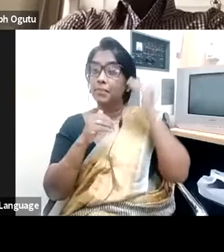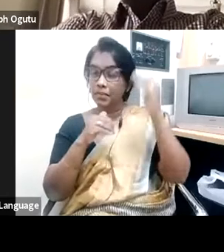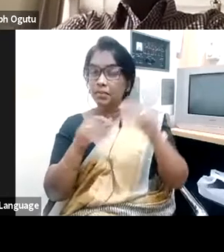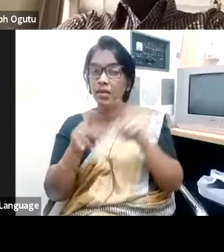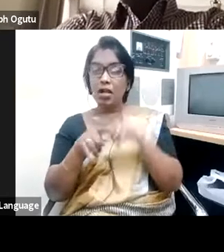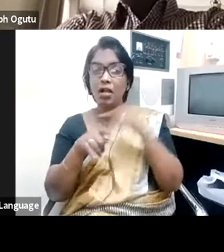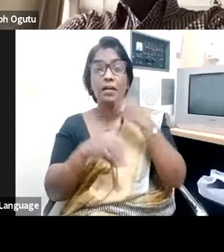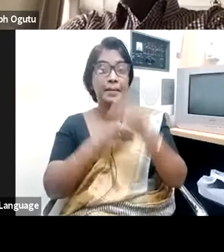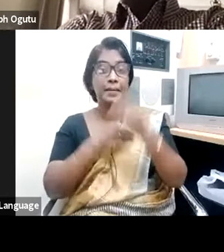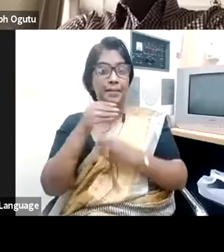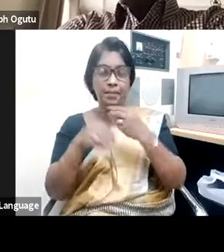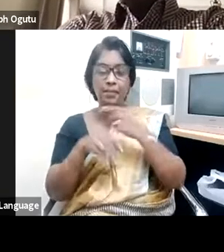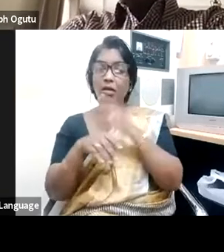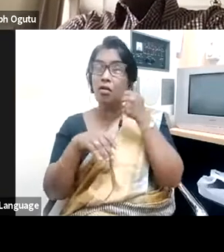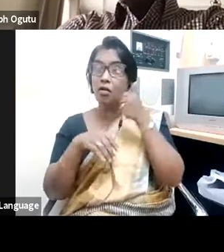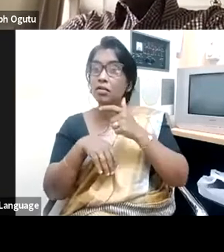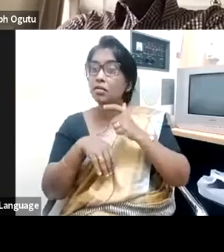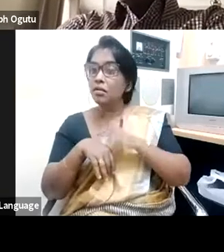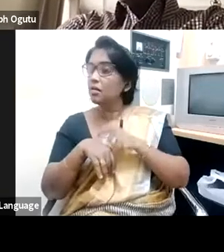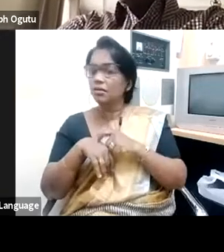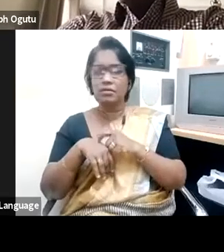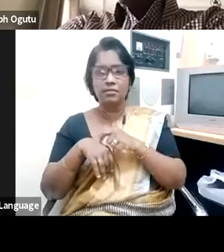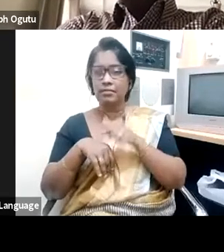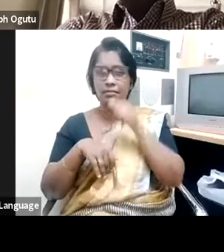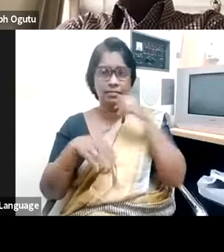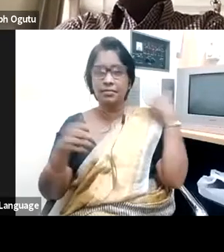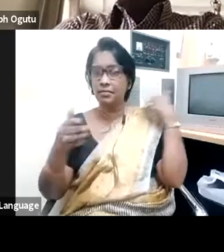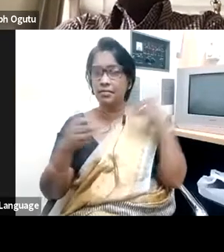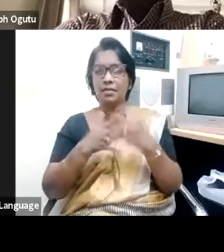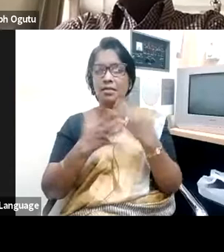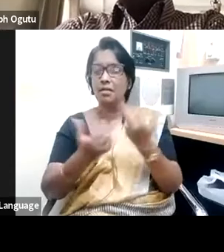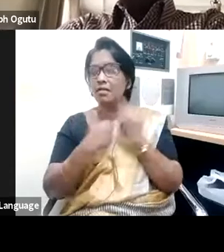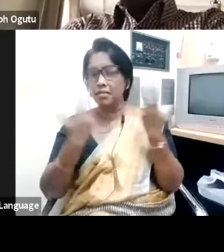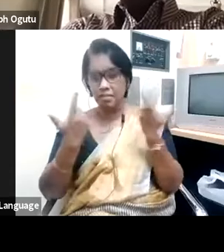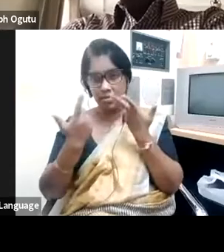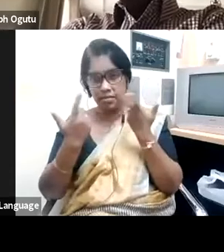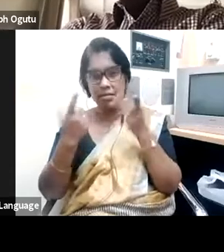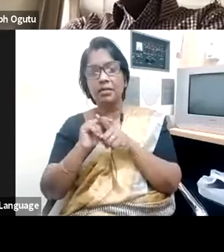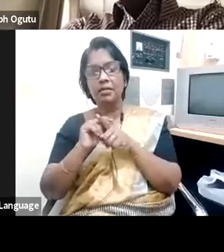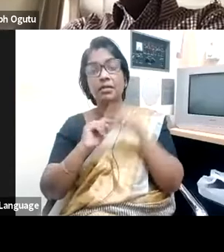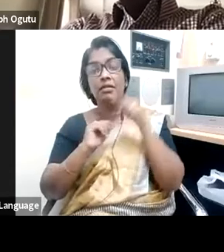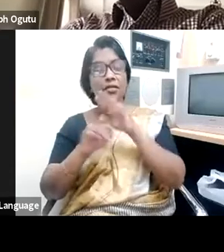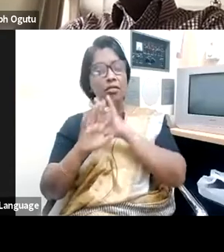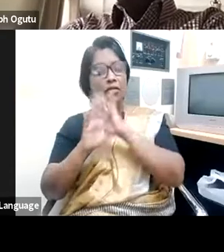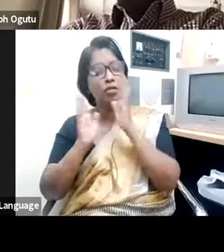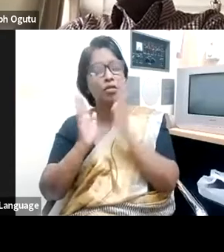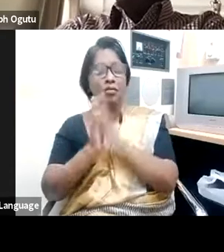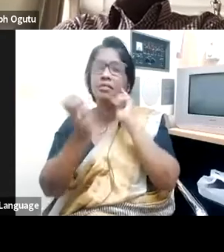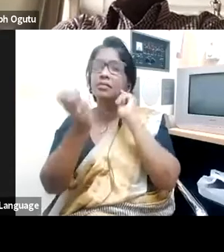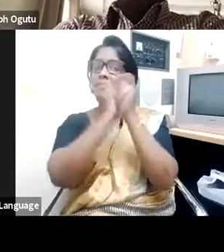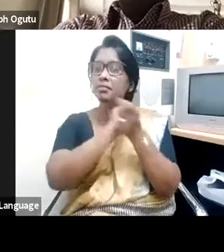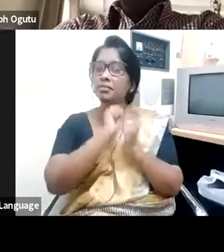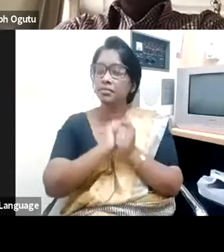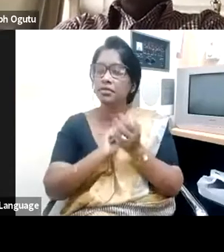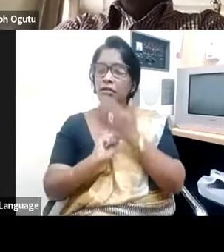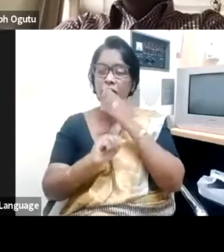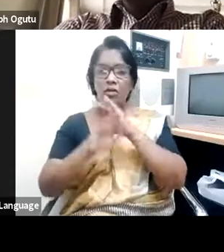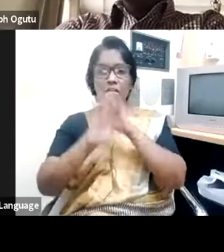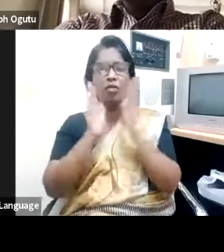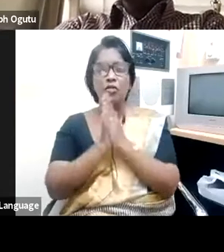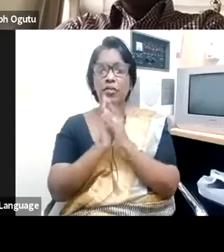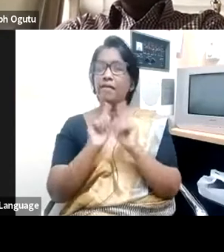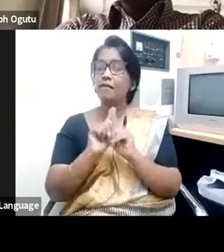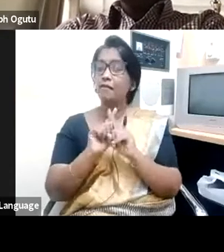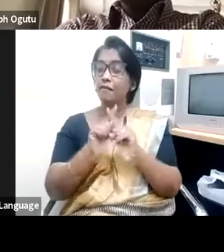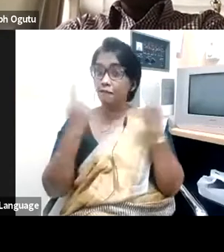are changing, consumers are changing, trends and shifts are becoming more unpredictable, but also within our grasp. So if you